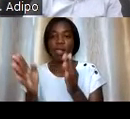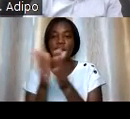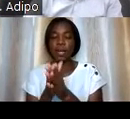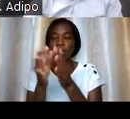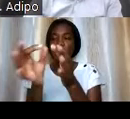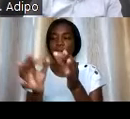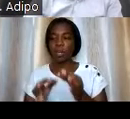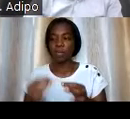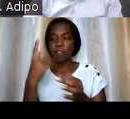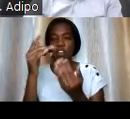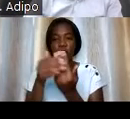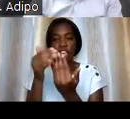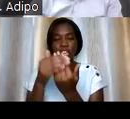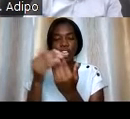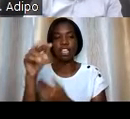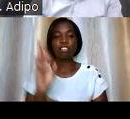taking care of HR.